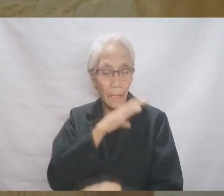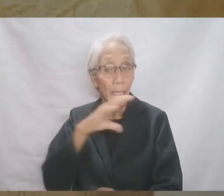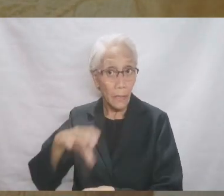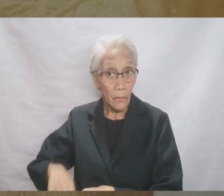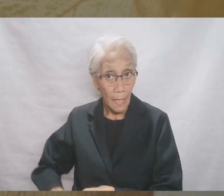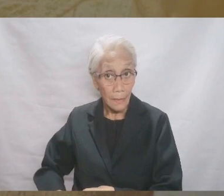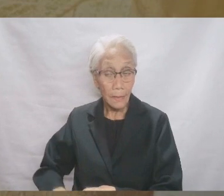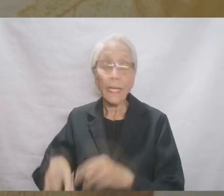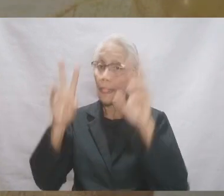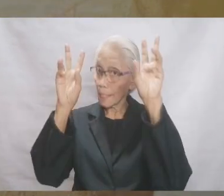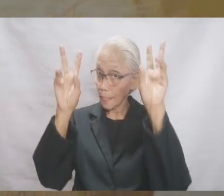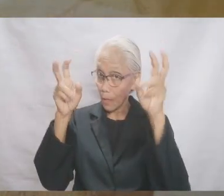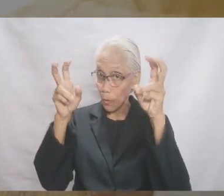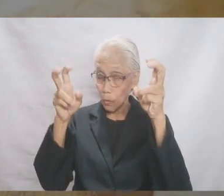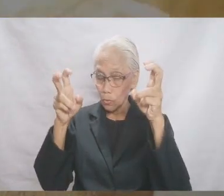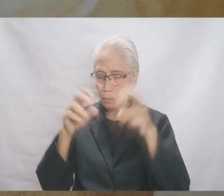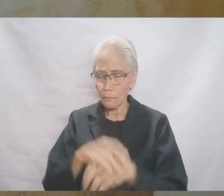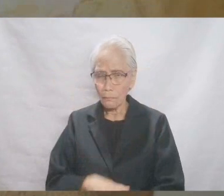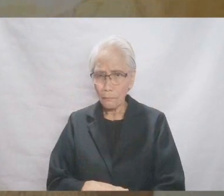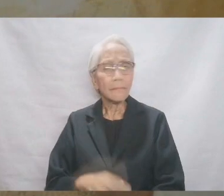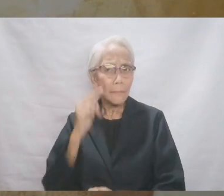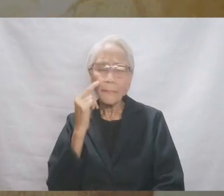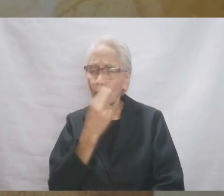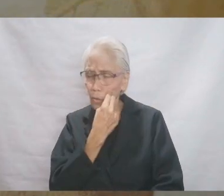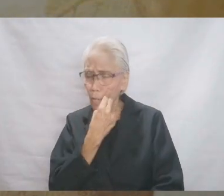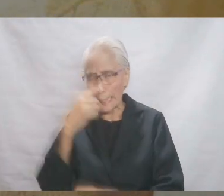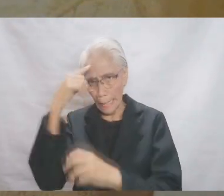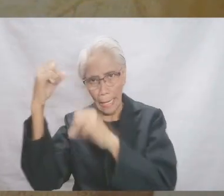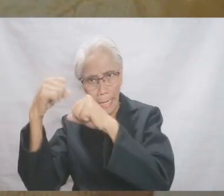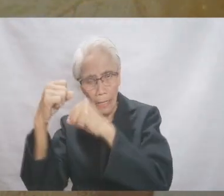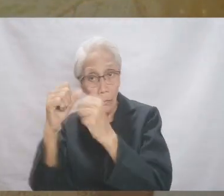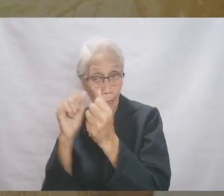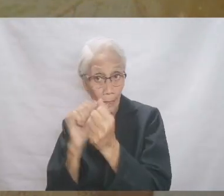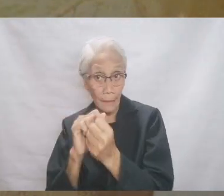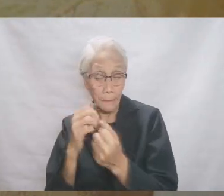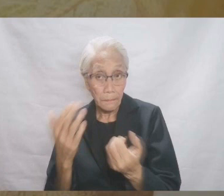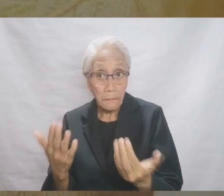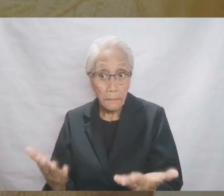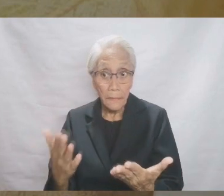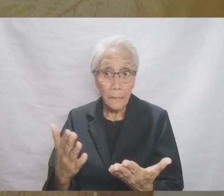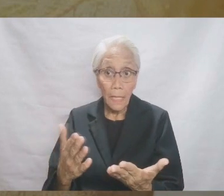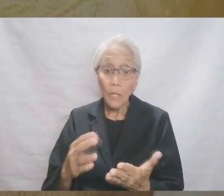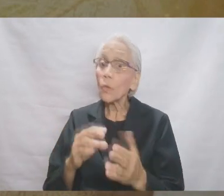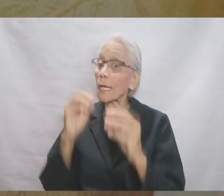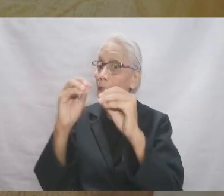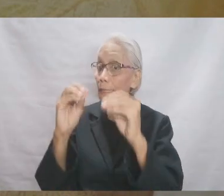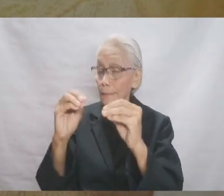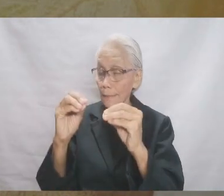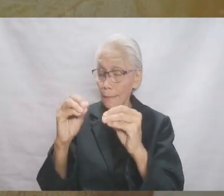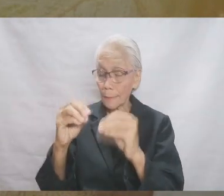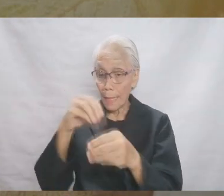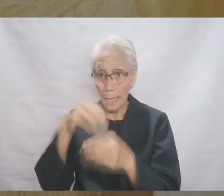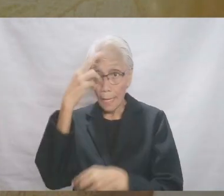in Christ." End of quote. I agree with that statement po. Alam niyo, the Catechism of the